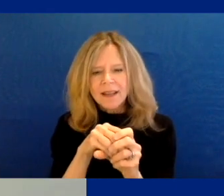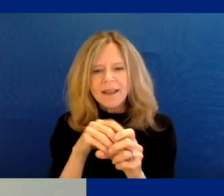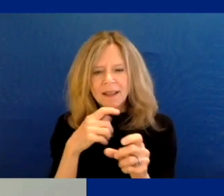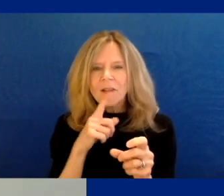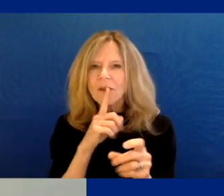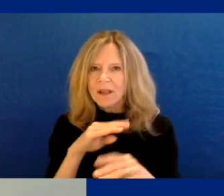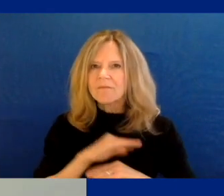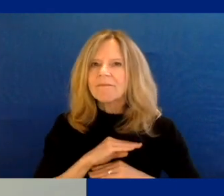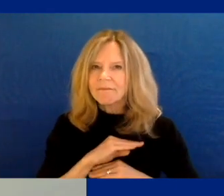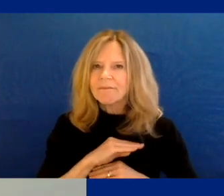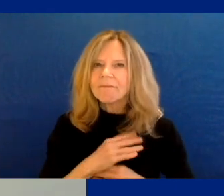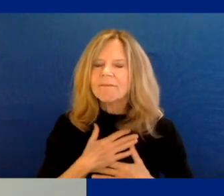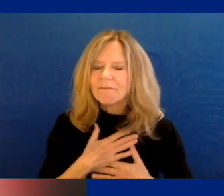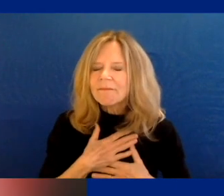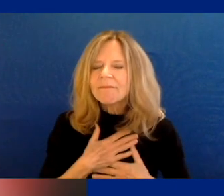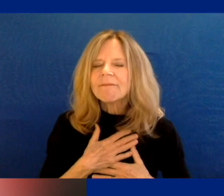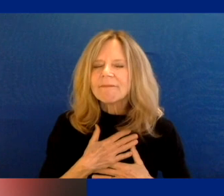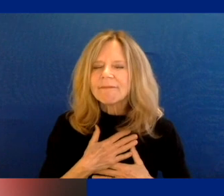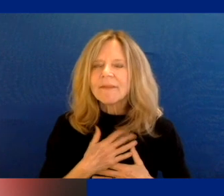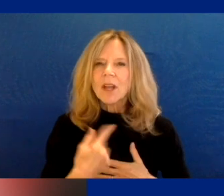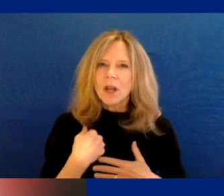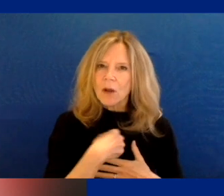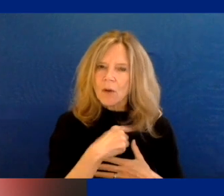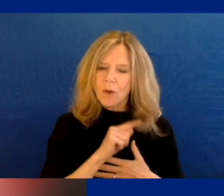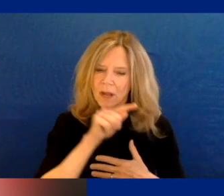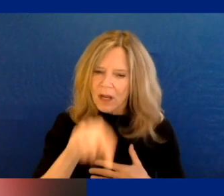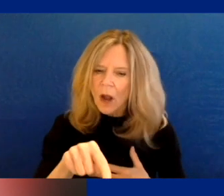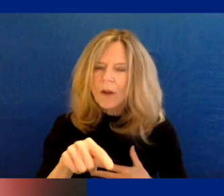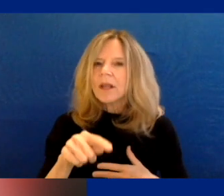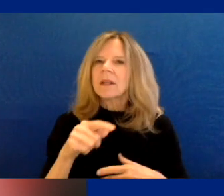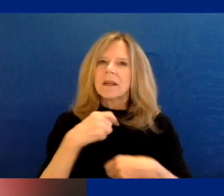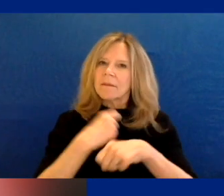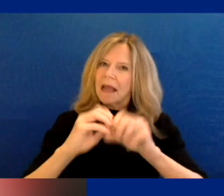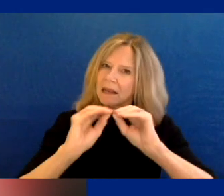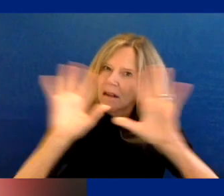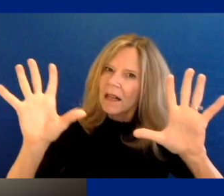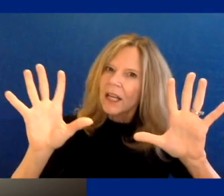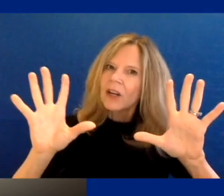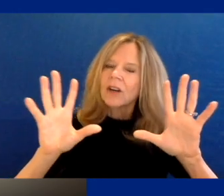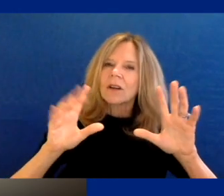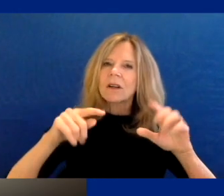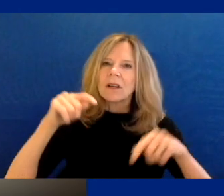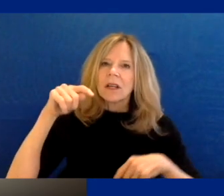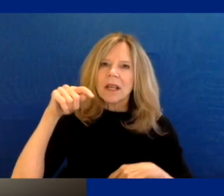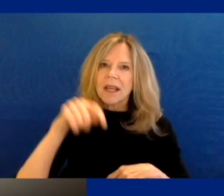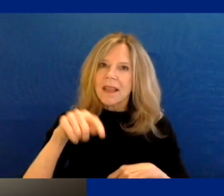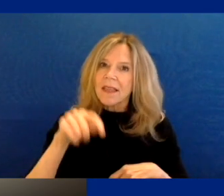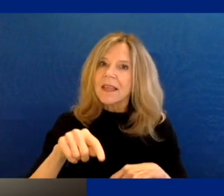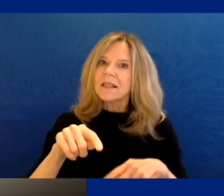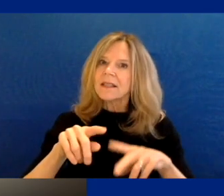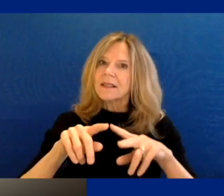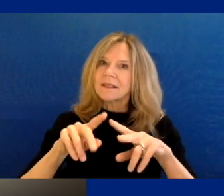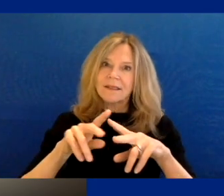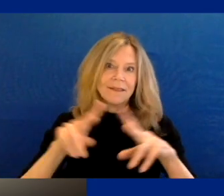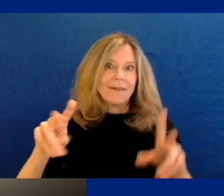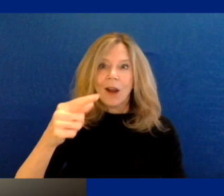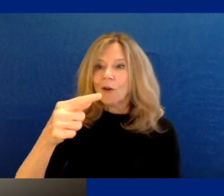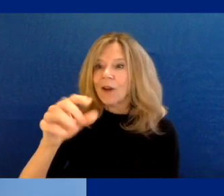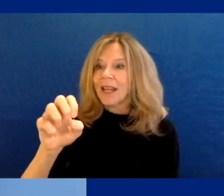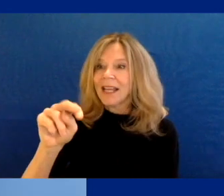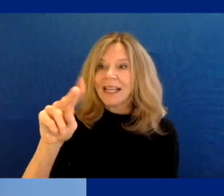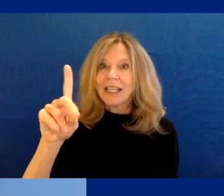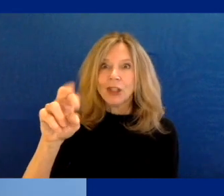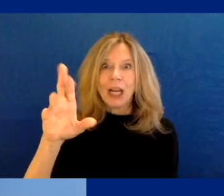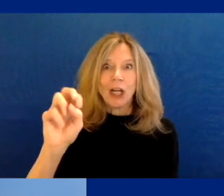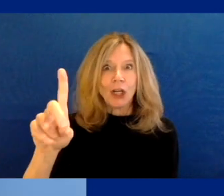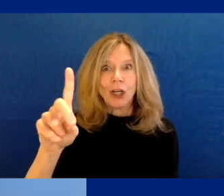really deeply gratifying. We were showing up, right? And we were also making it clear that, that this is also very